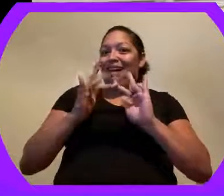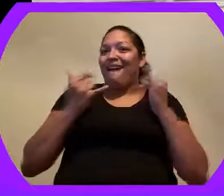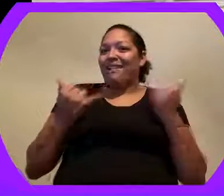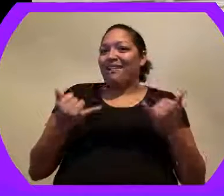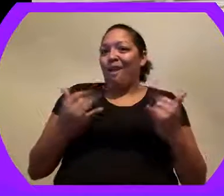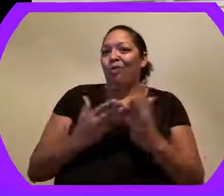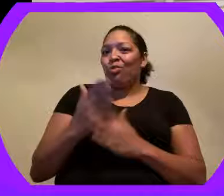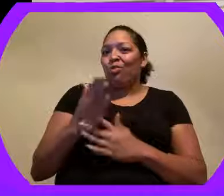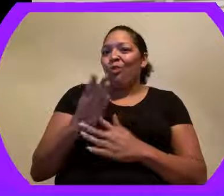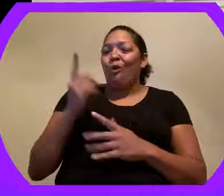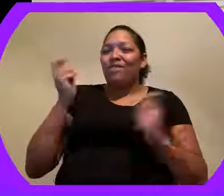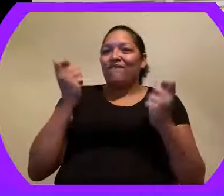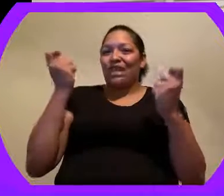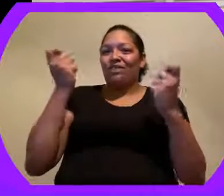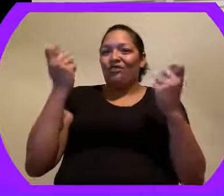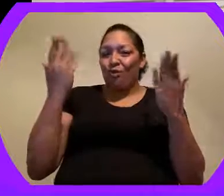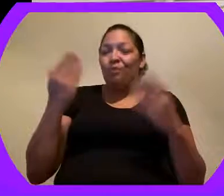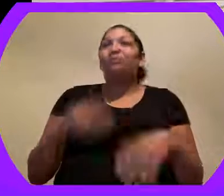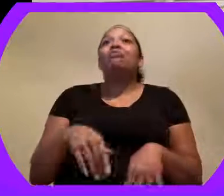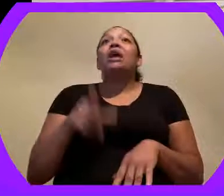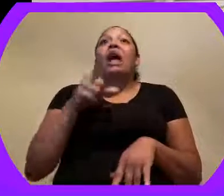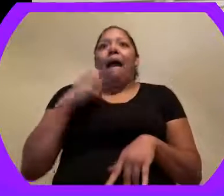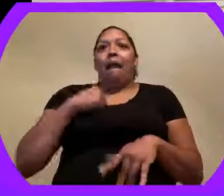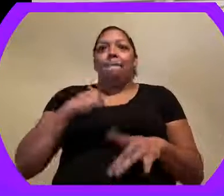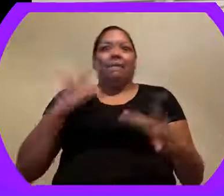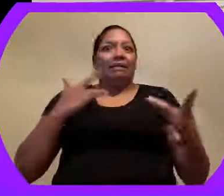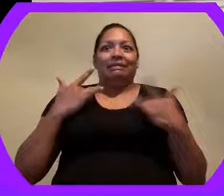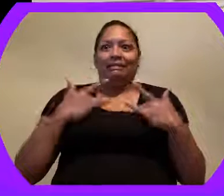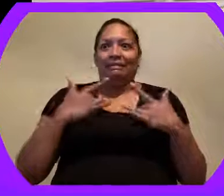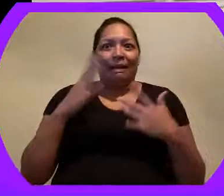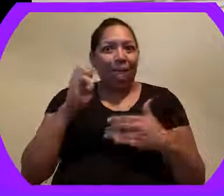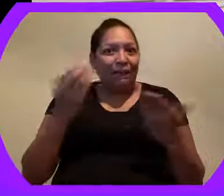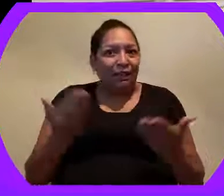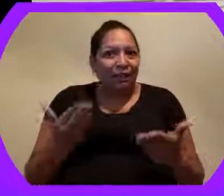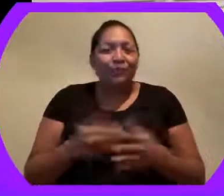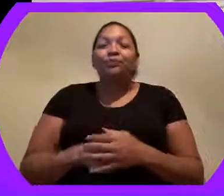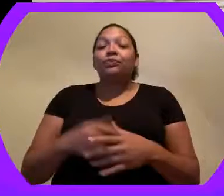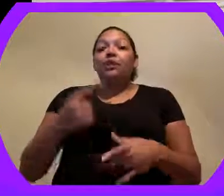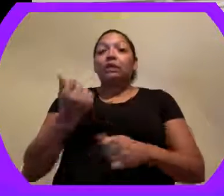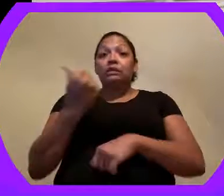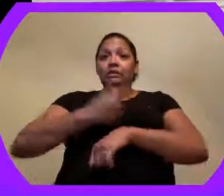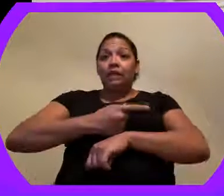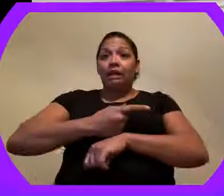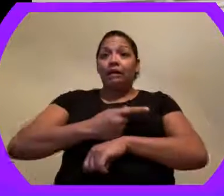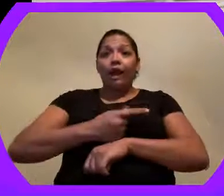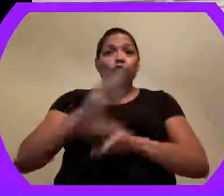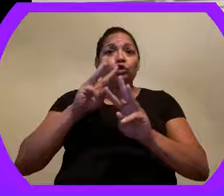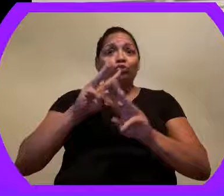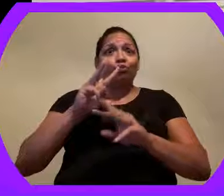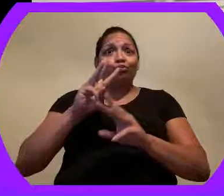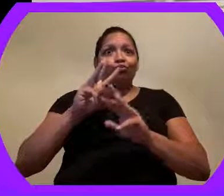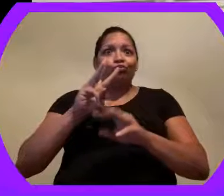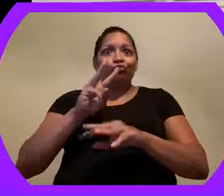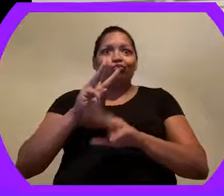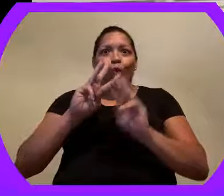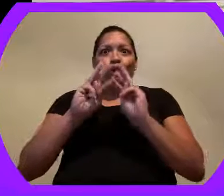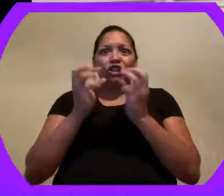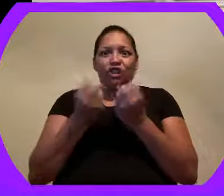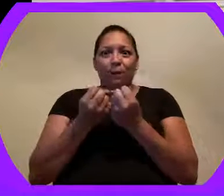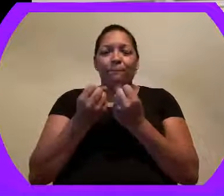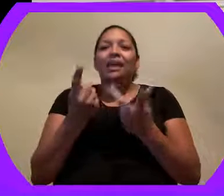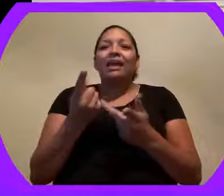blessed to be here this year for the online version of Inclusion Festival. Thank you so much. I'm super excited to be here. So